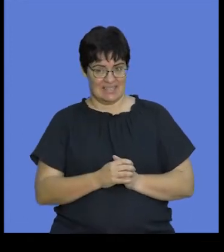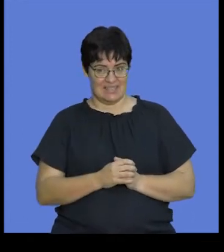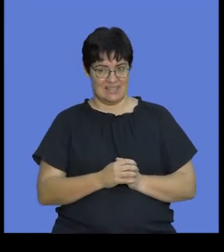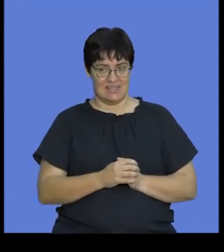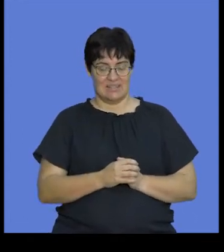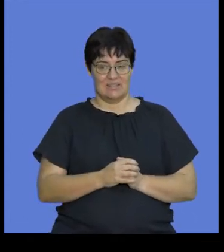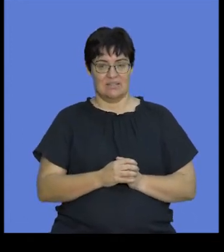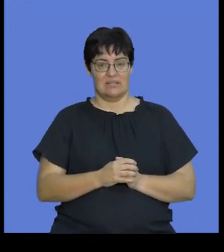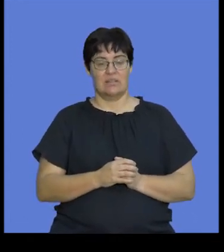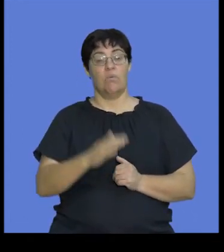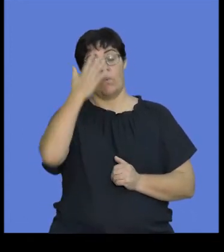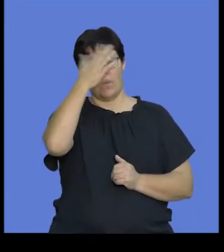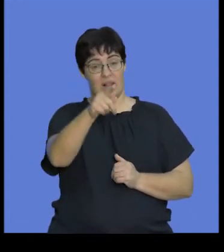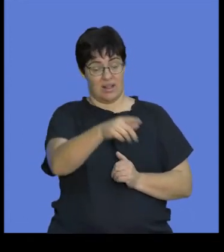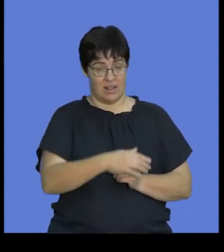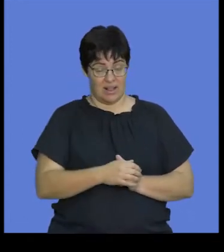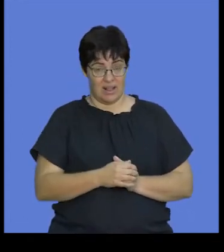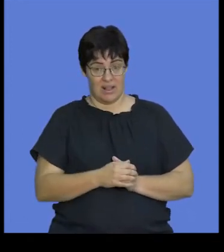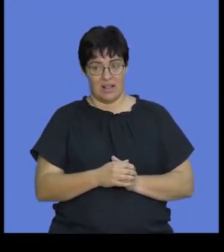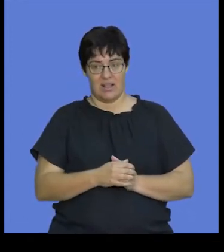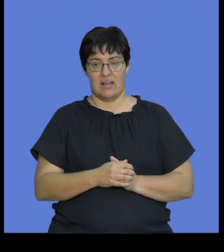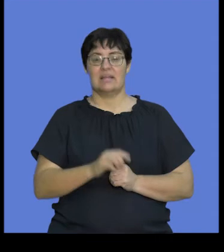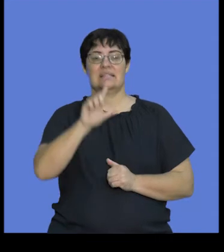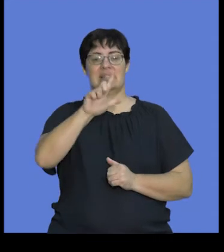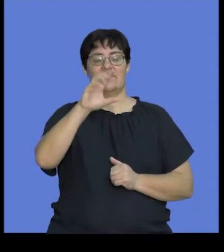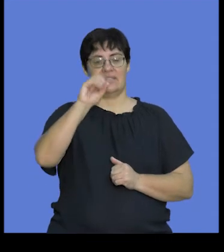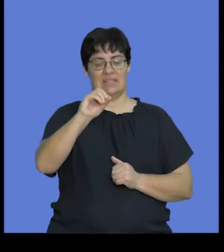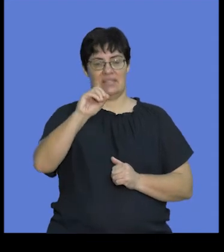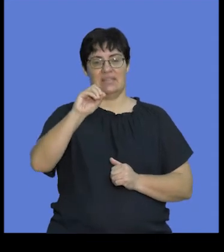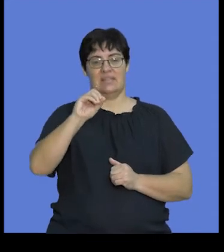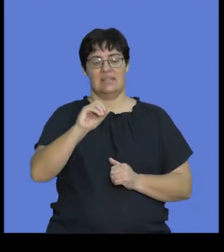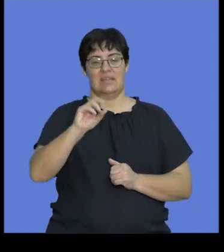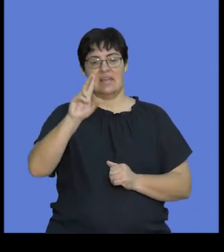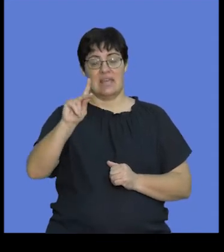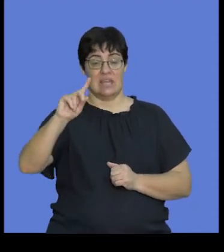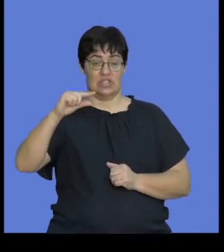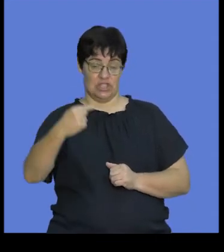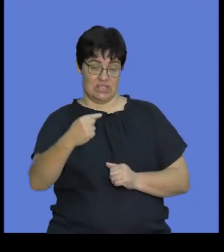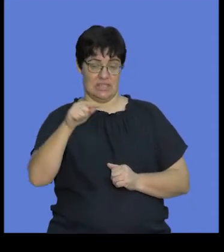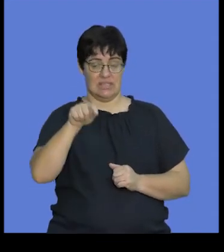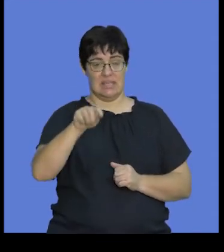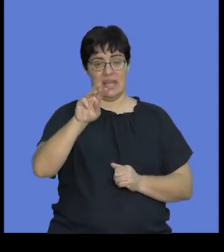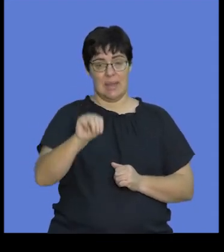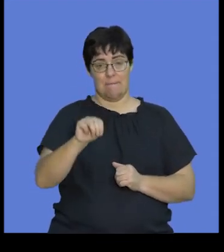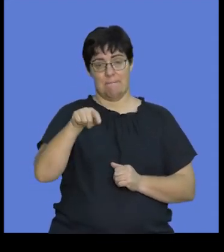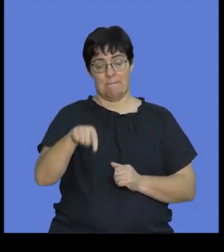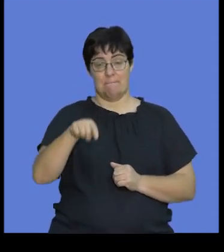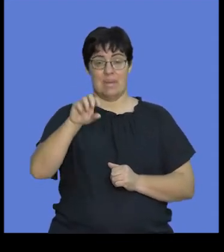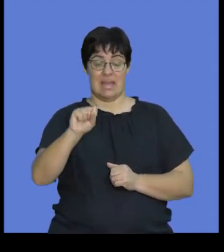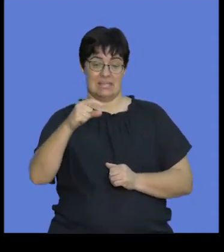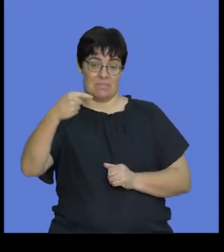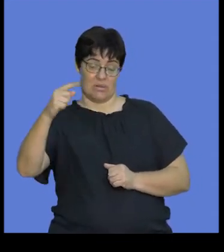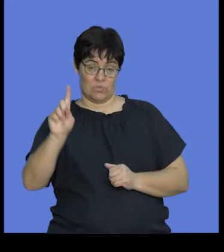70. Okay, so we know that it's going to be 70 kilogram meters